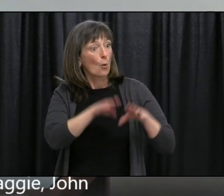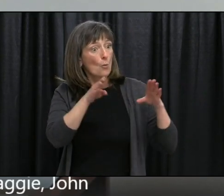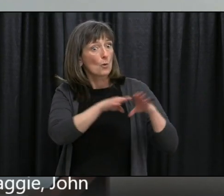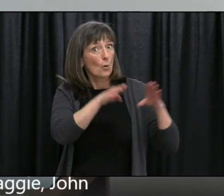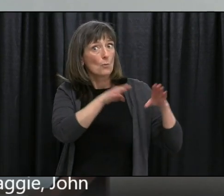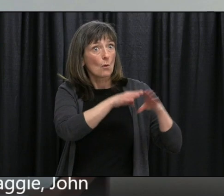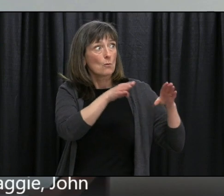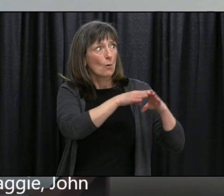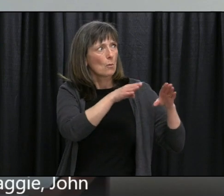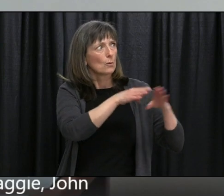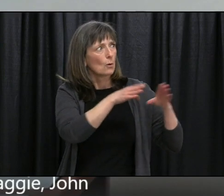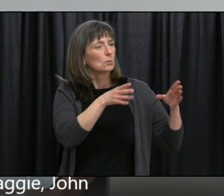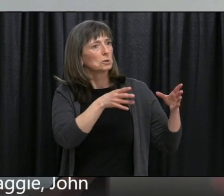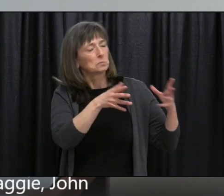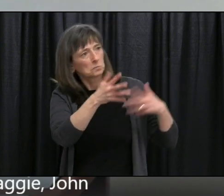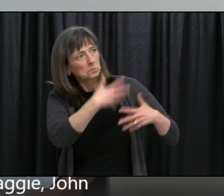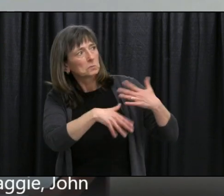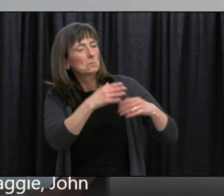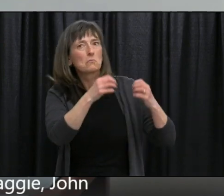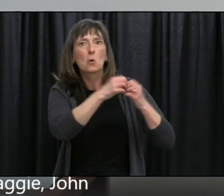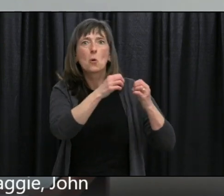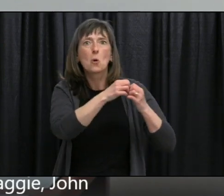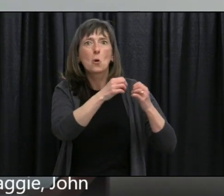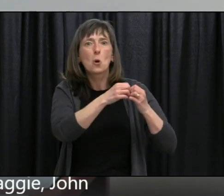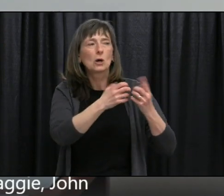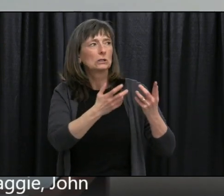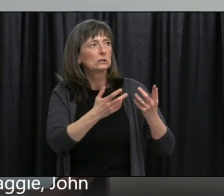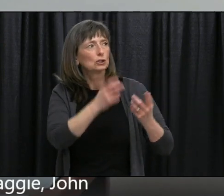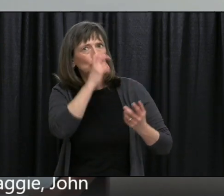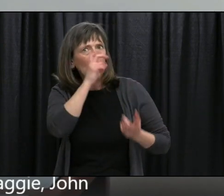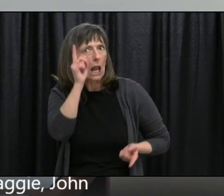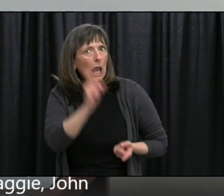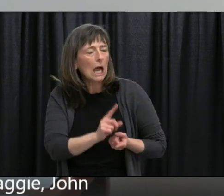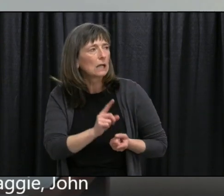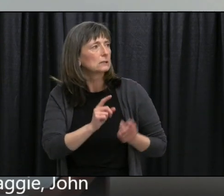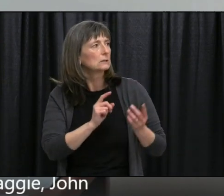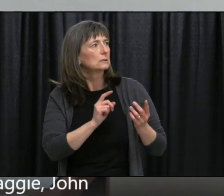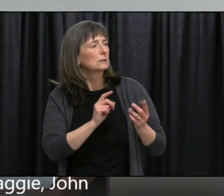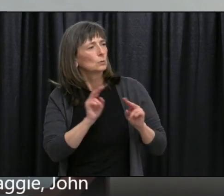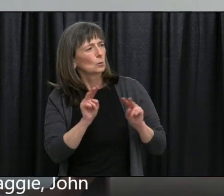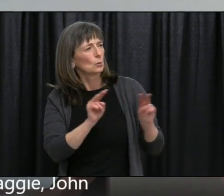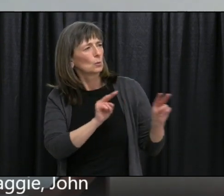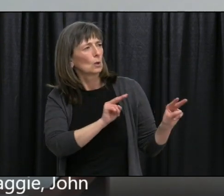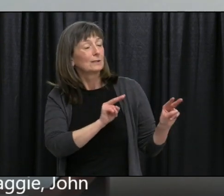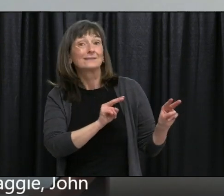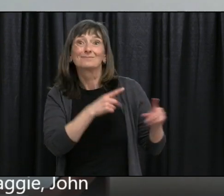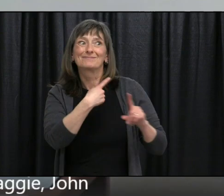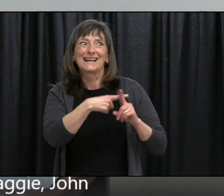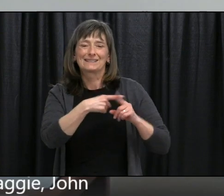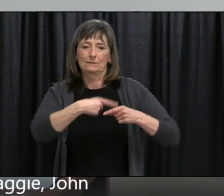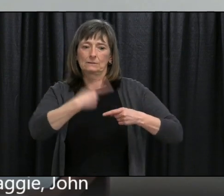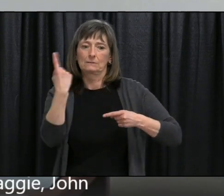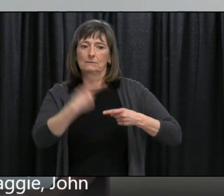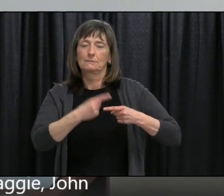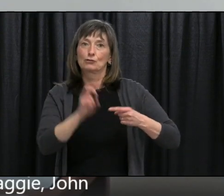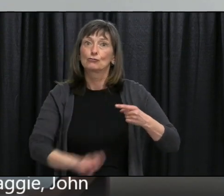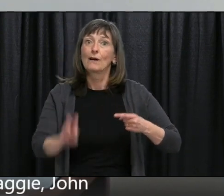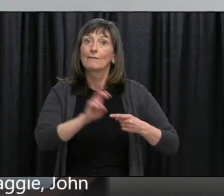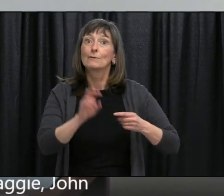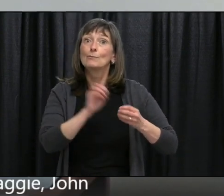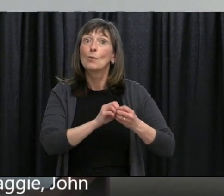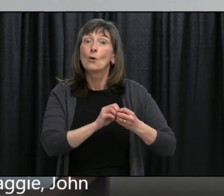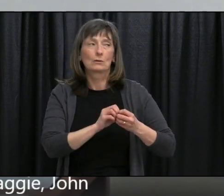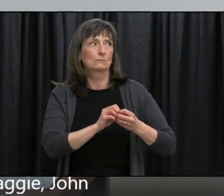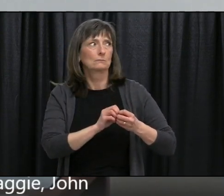of their constraints, their controls, particularly around border and travel. So you've